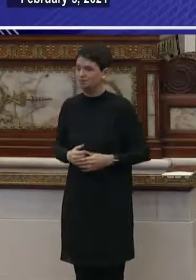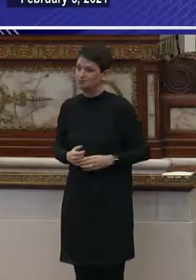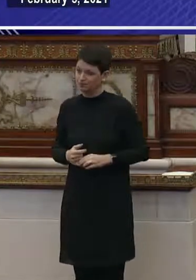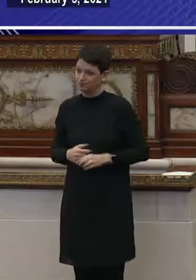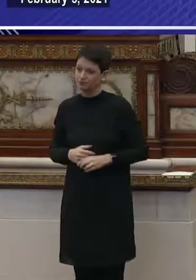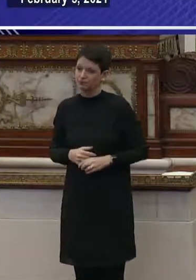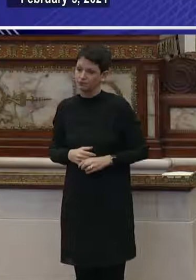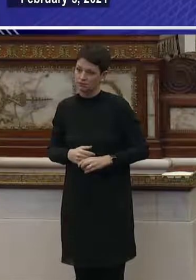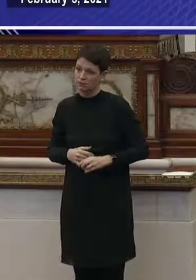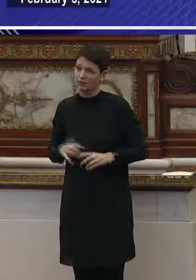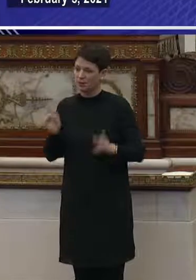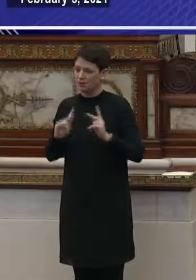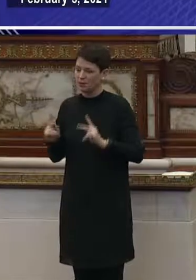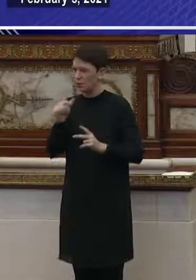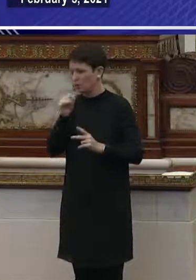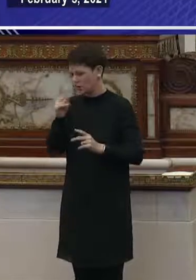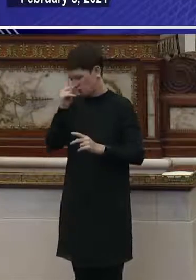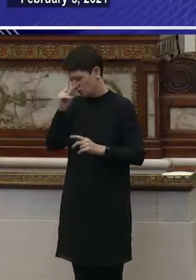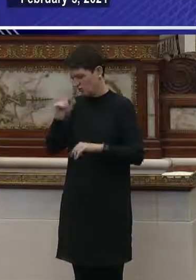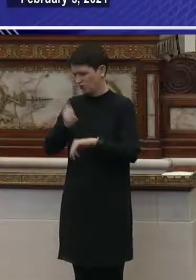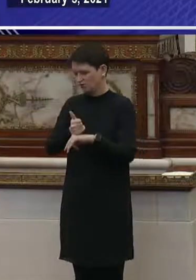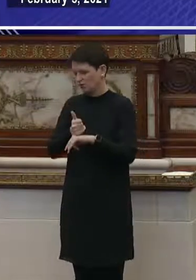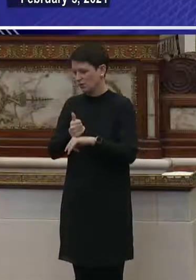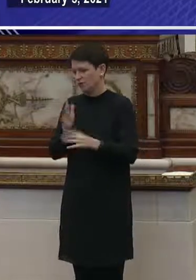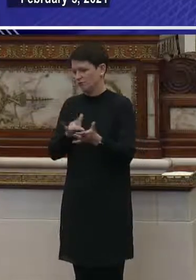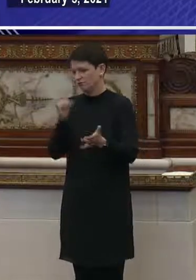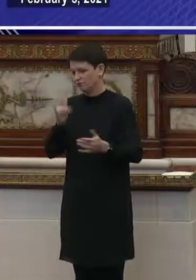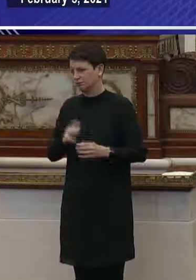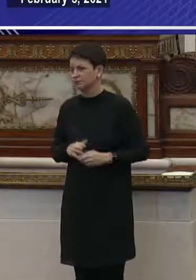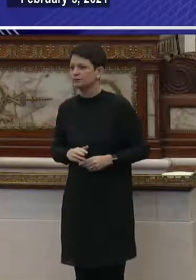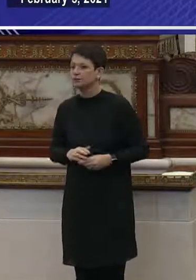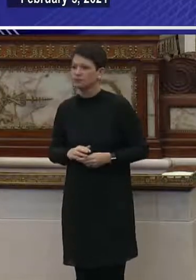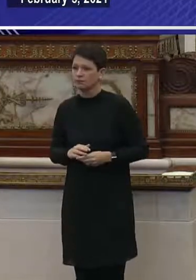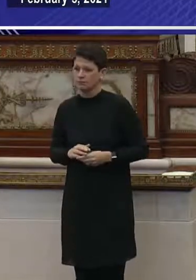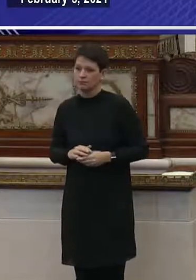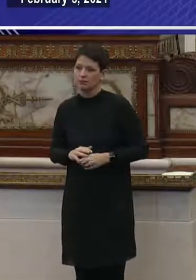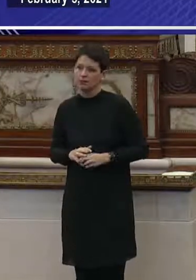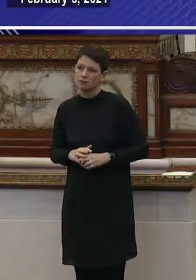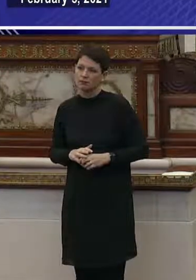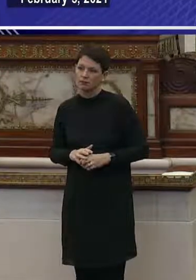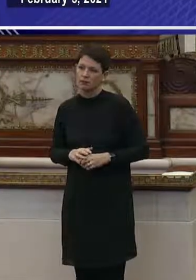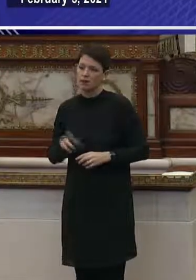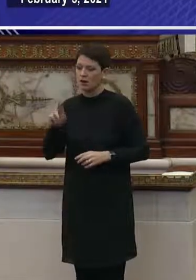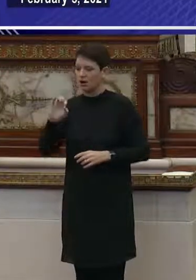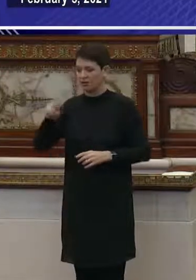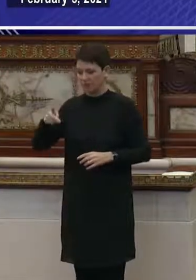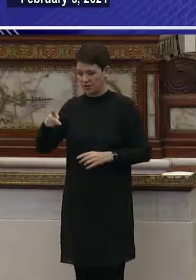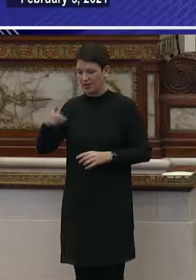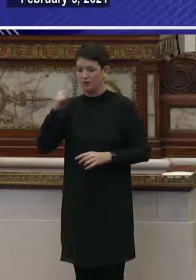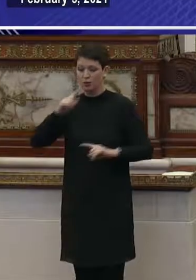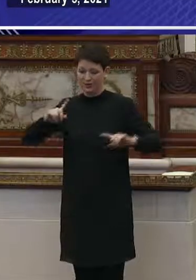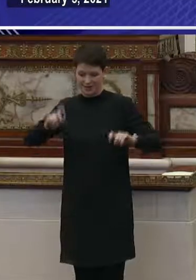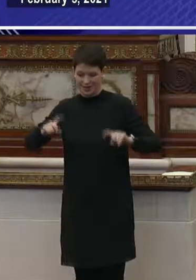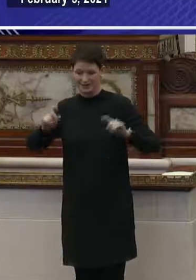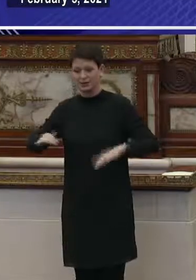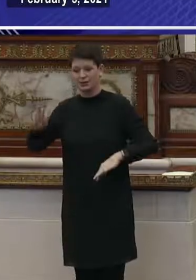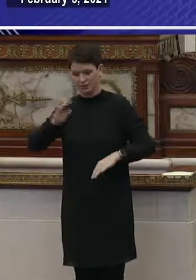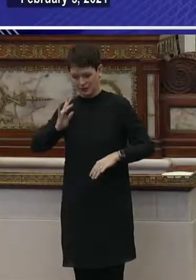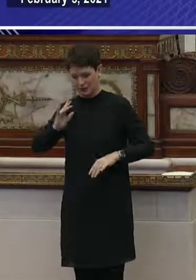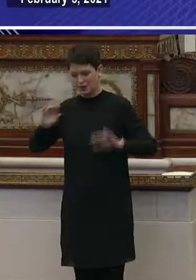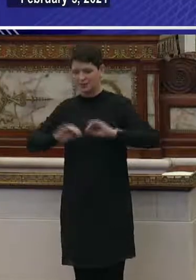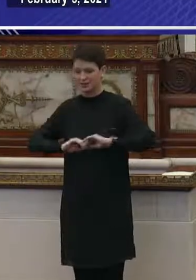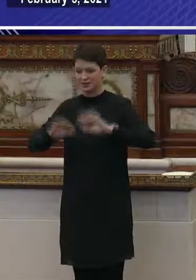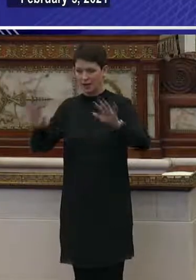capitalists, in the future? Right. So there was a request for proposals for testing that was put